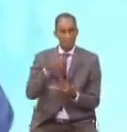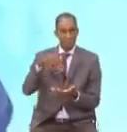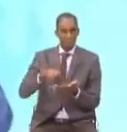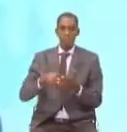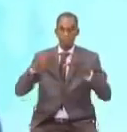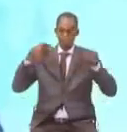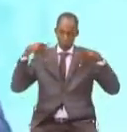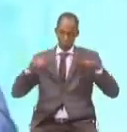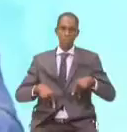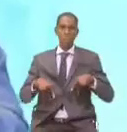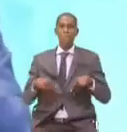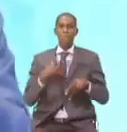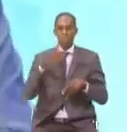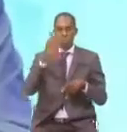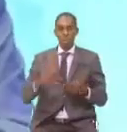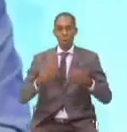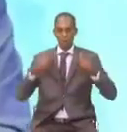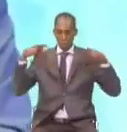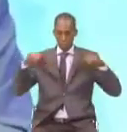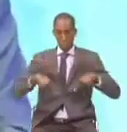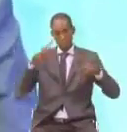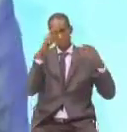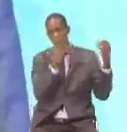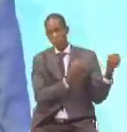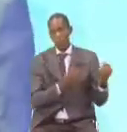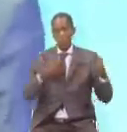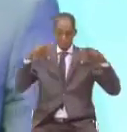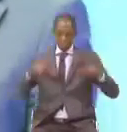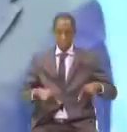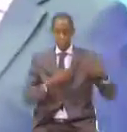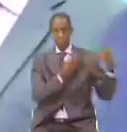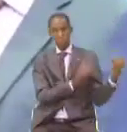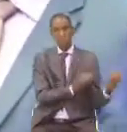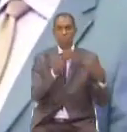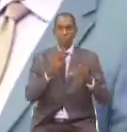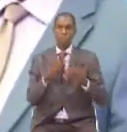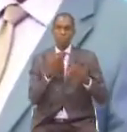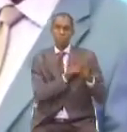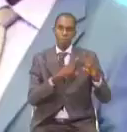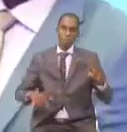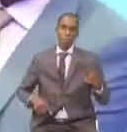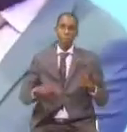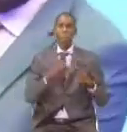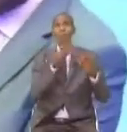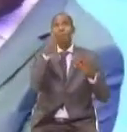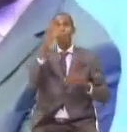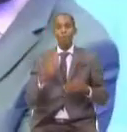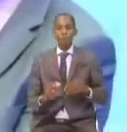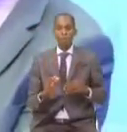you must have personal faith and personal confidence in the Lord God, the God of heaven.